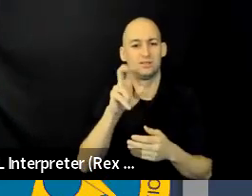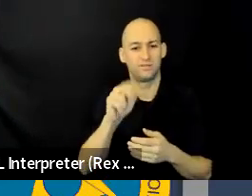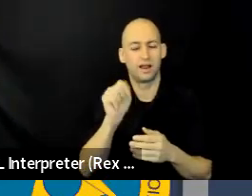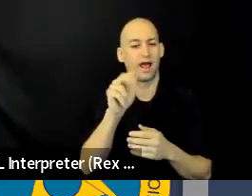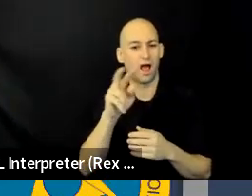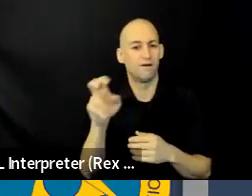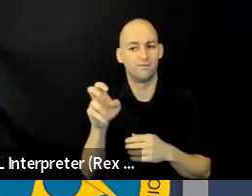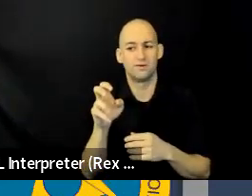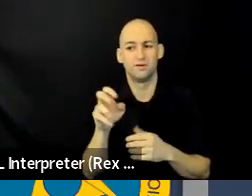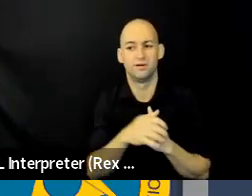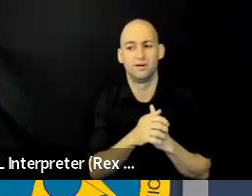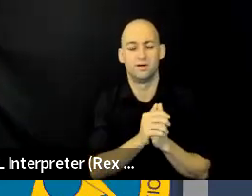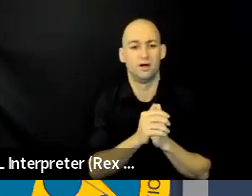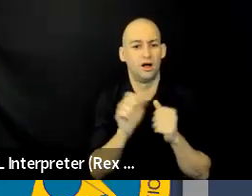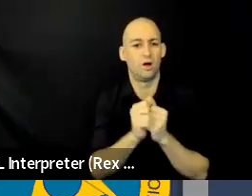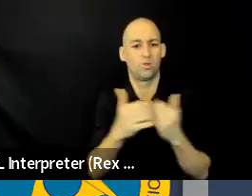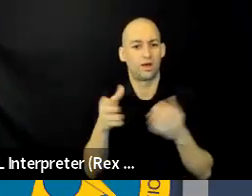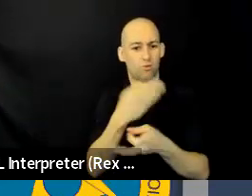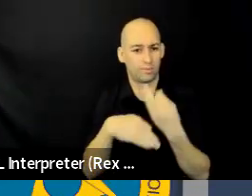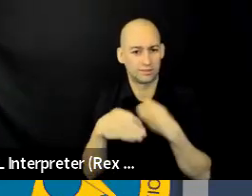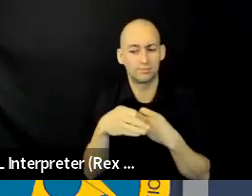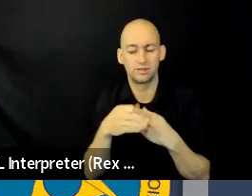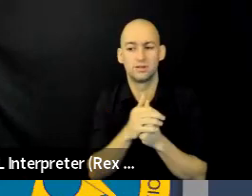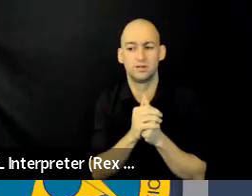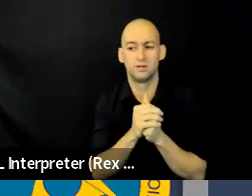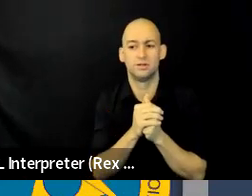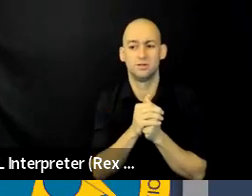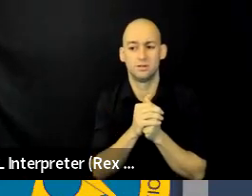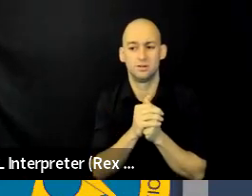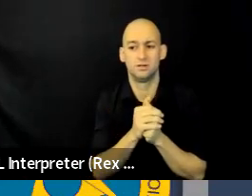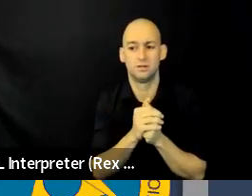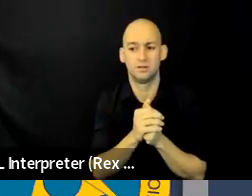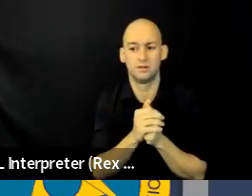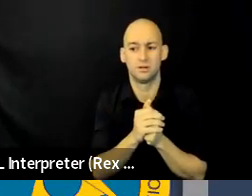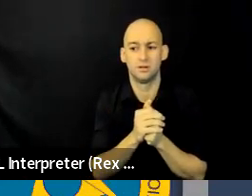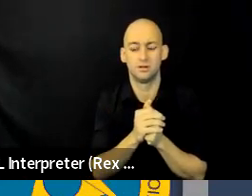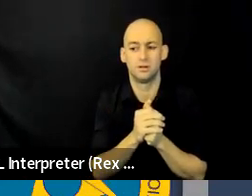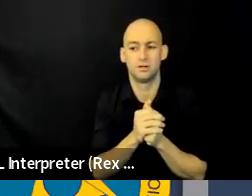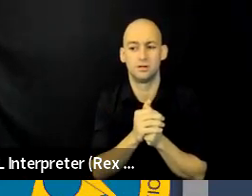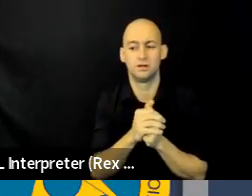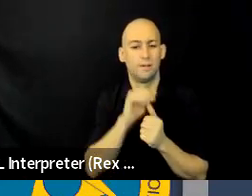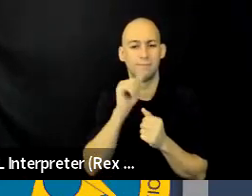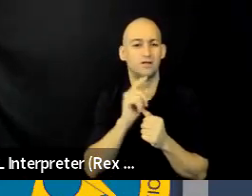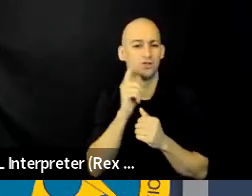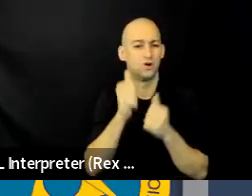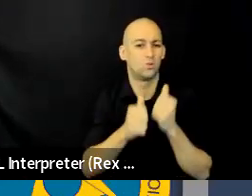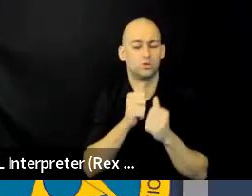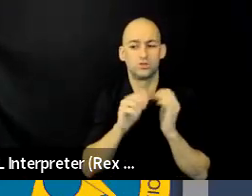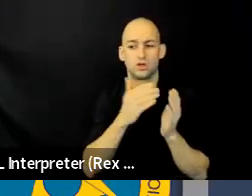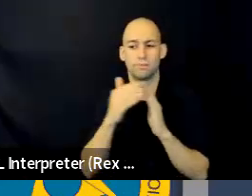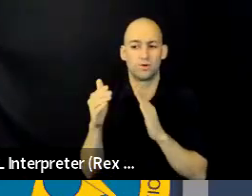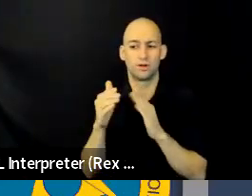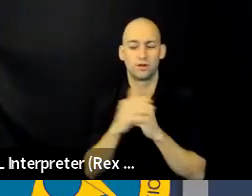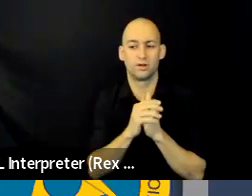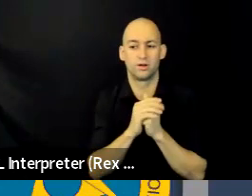Avenue, without a replacement. I'm not sure in which community that is, It's but just immediate community,